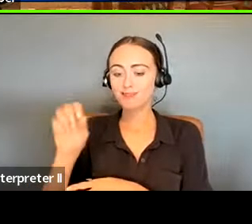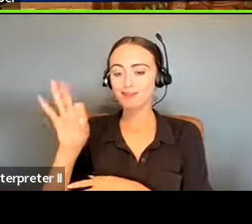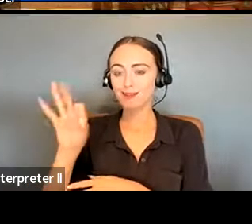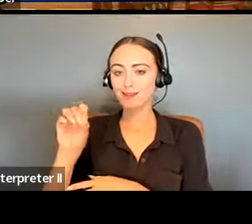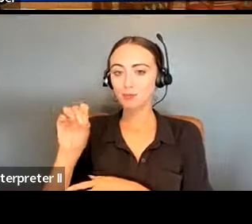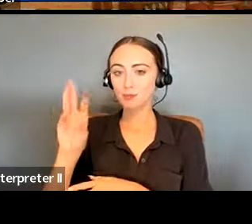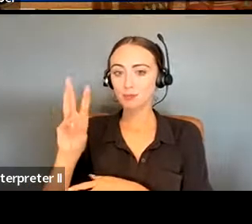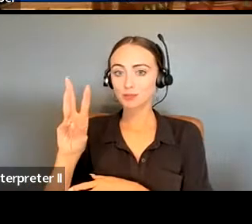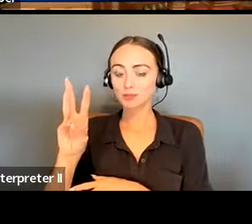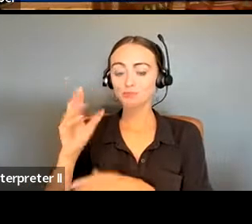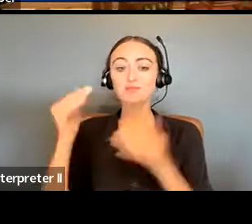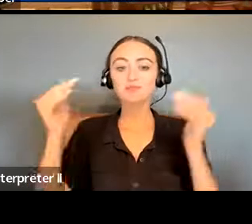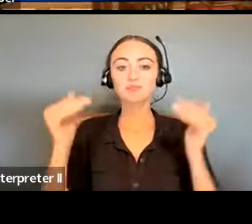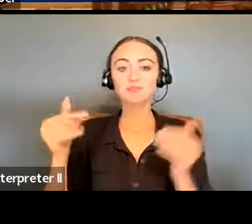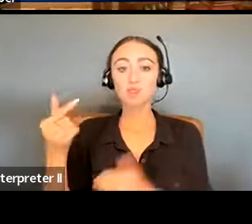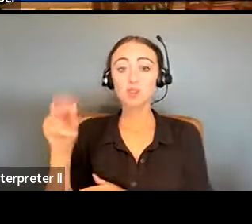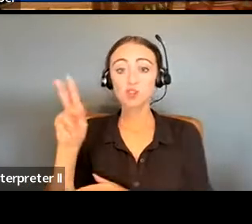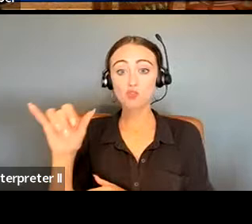24-906. Councilmember Gray.